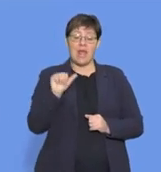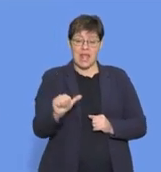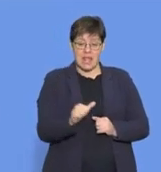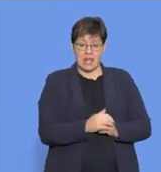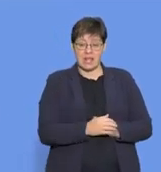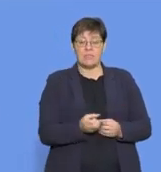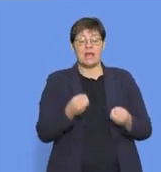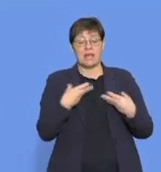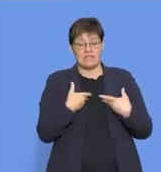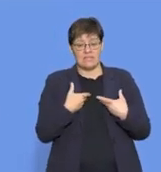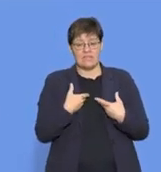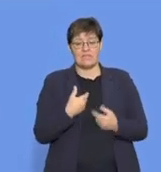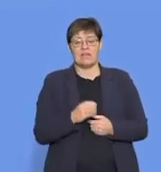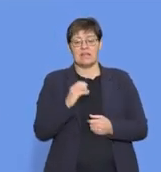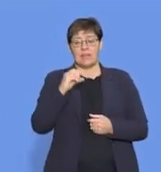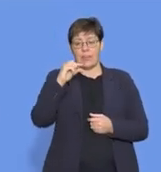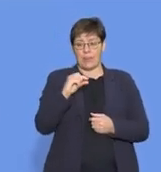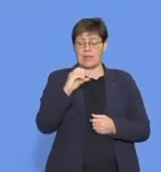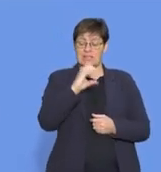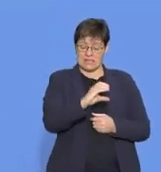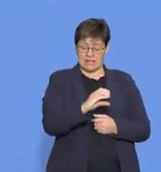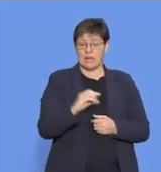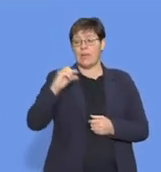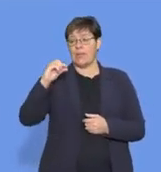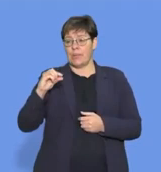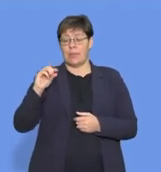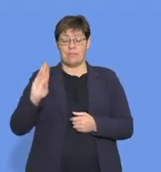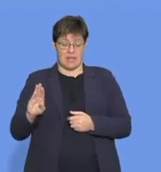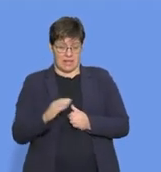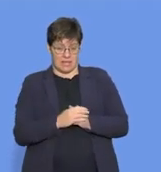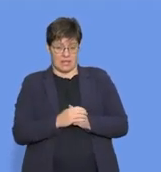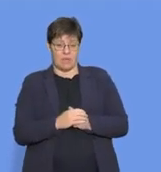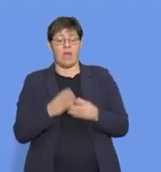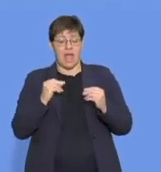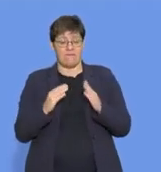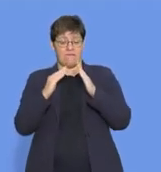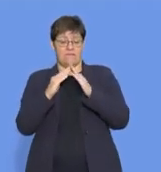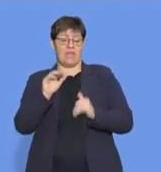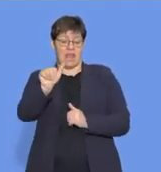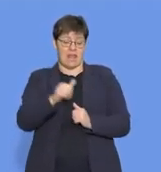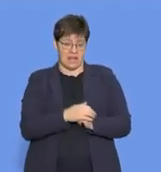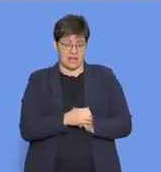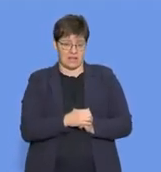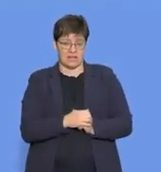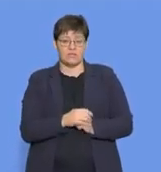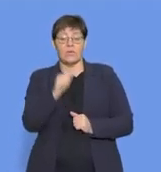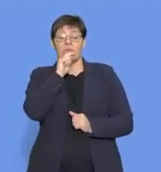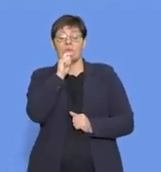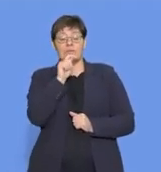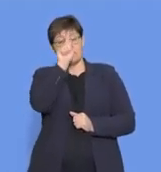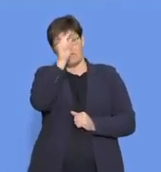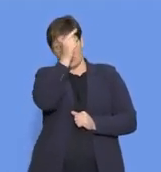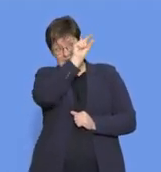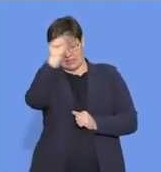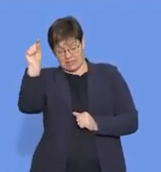a, and we're given little c, and we're given little b, and we have angle A. So obviously the one to